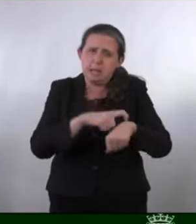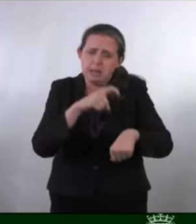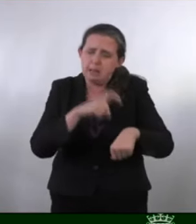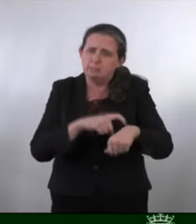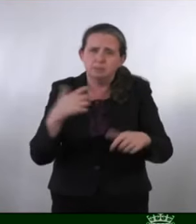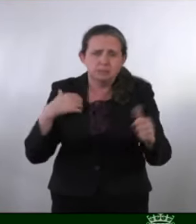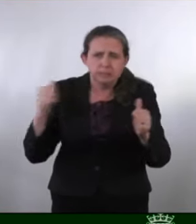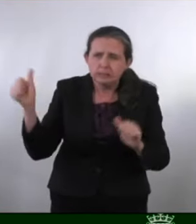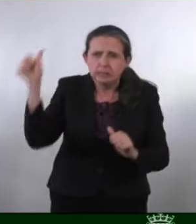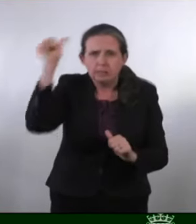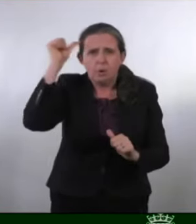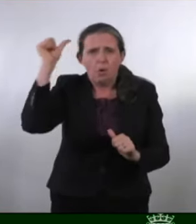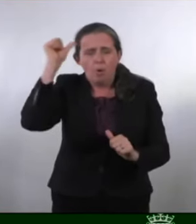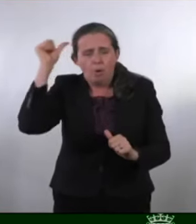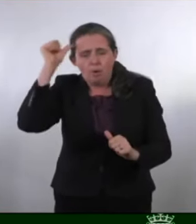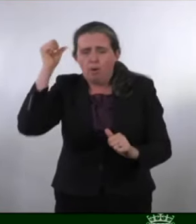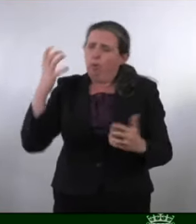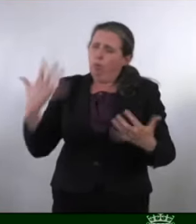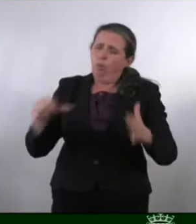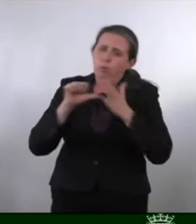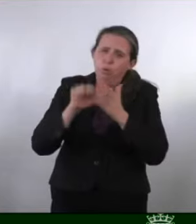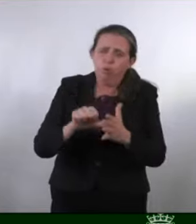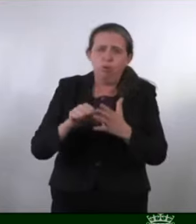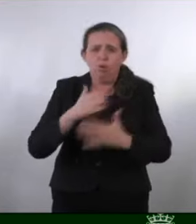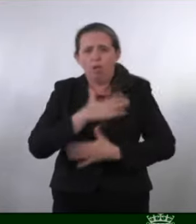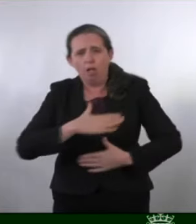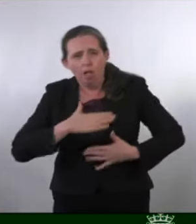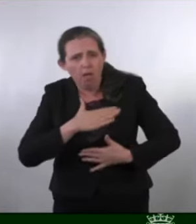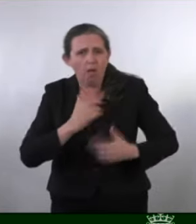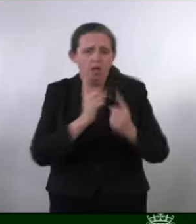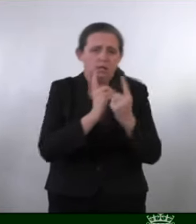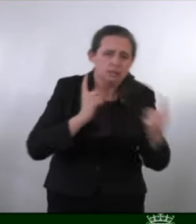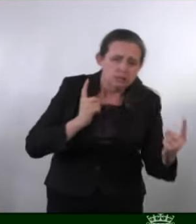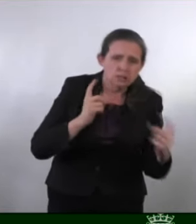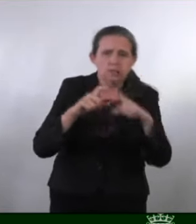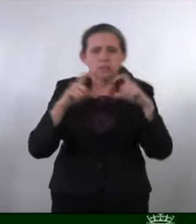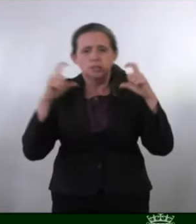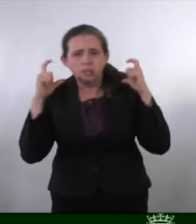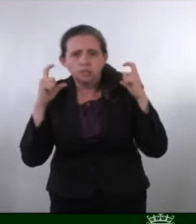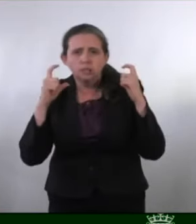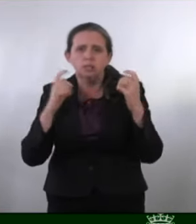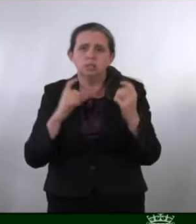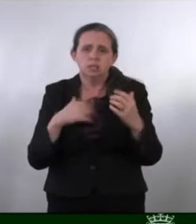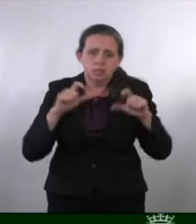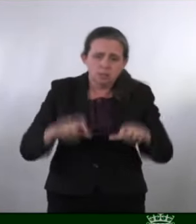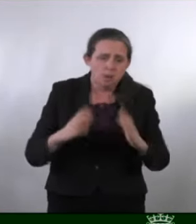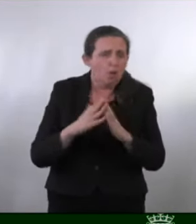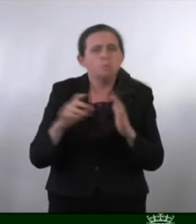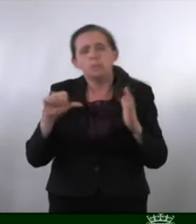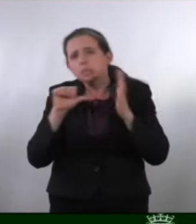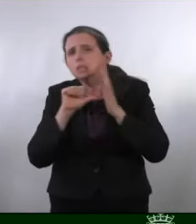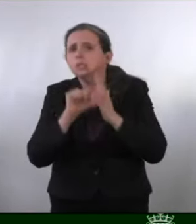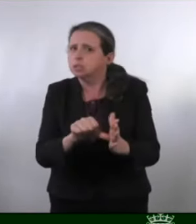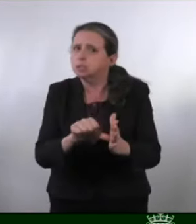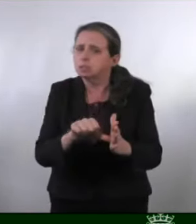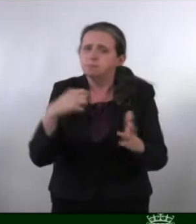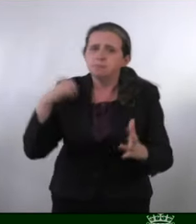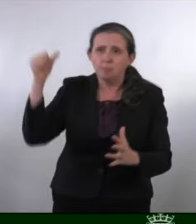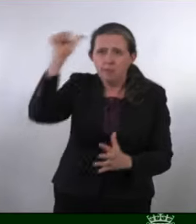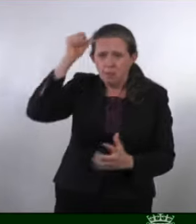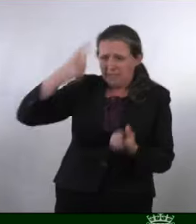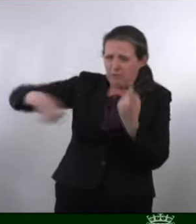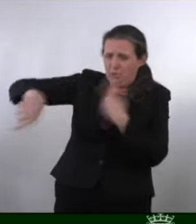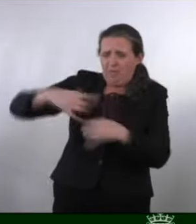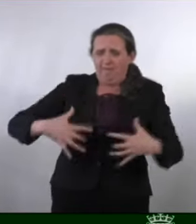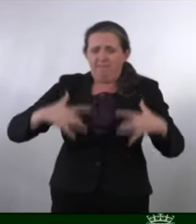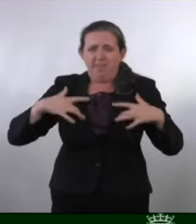other peacetime Prime Minister has asked so much of the British people, and just as our country